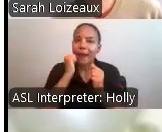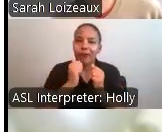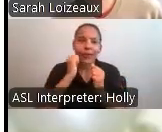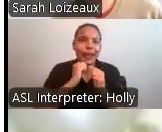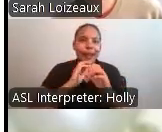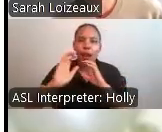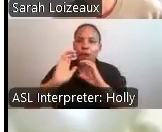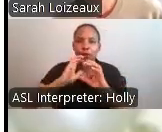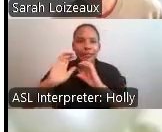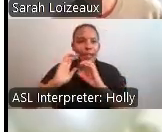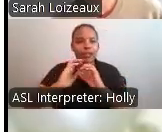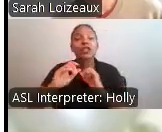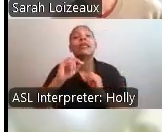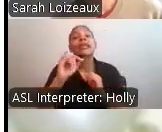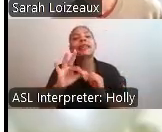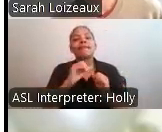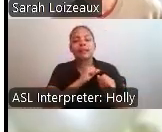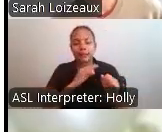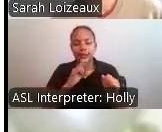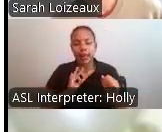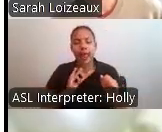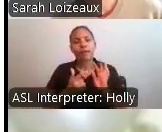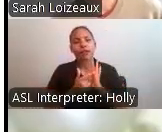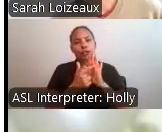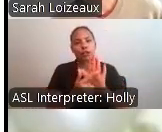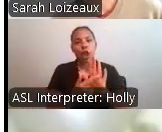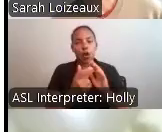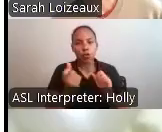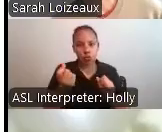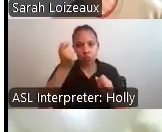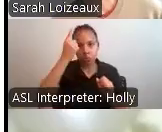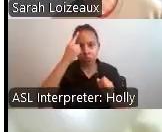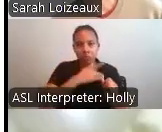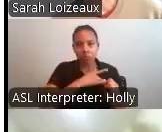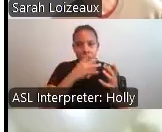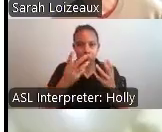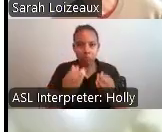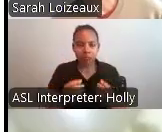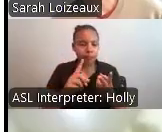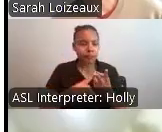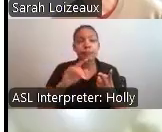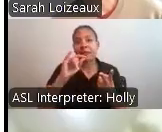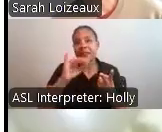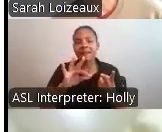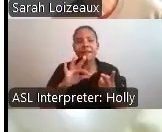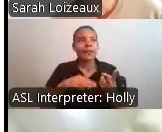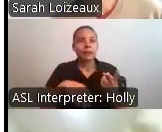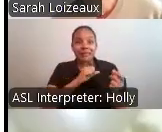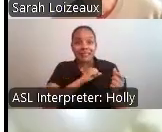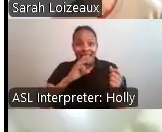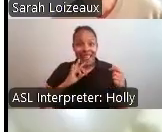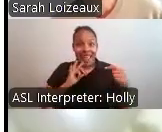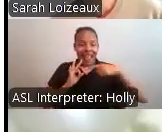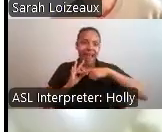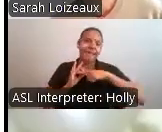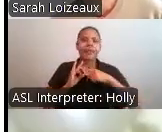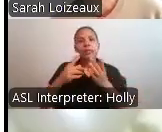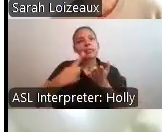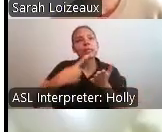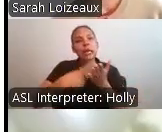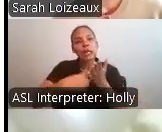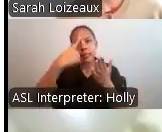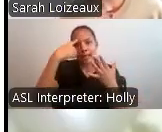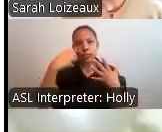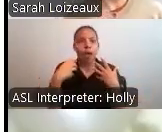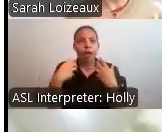the understanding and talking about mental health the same way we talk about other life challenges, it helps people feel more at ease.